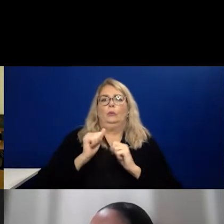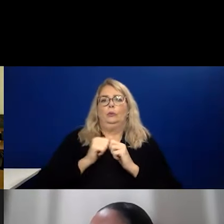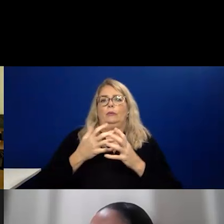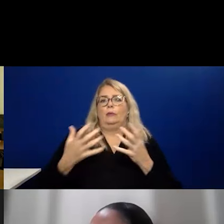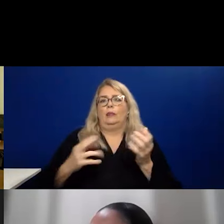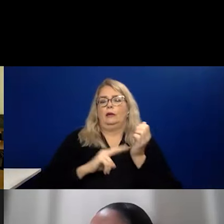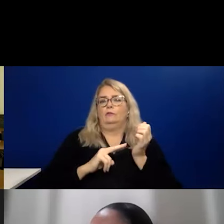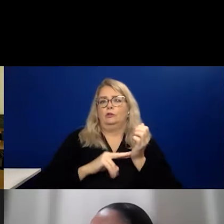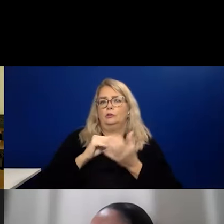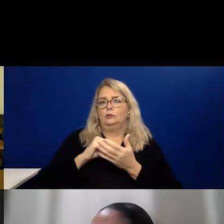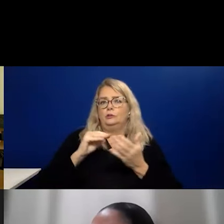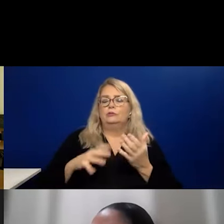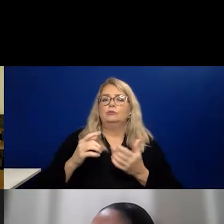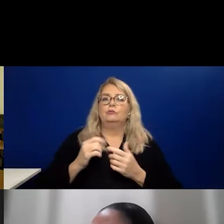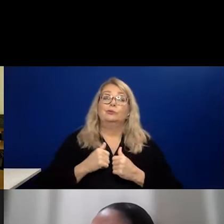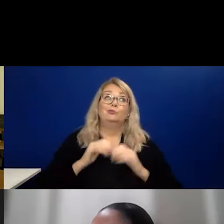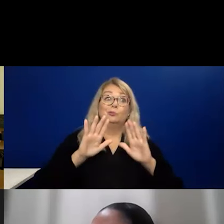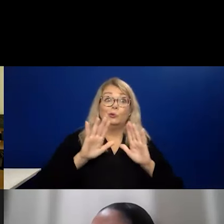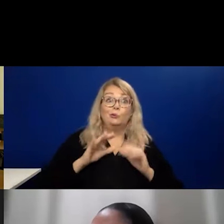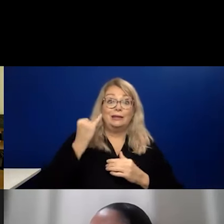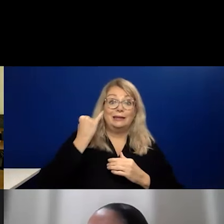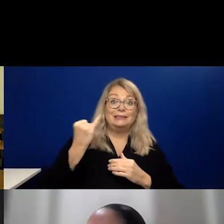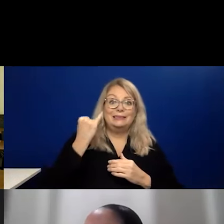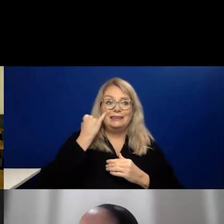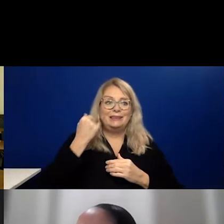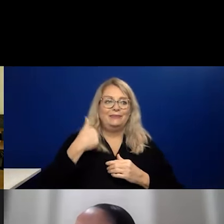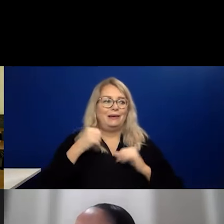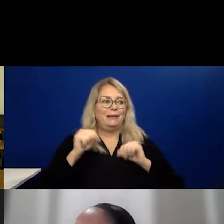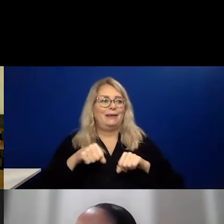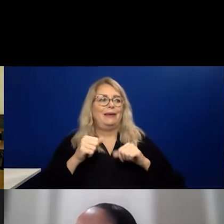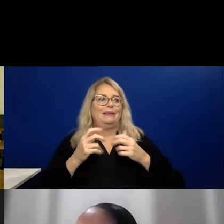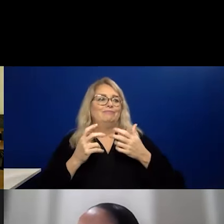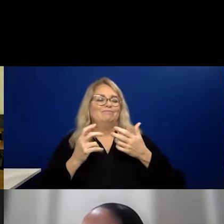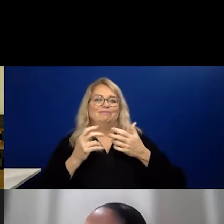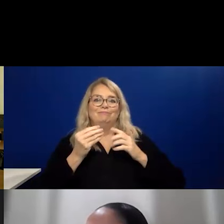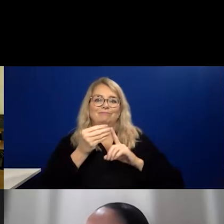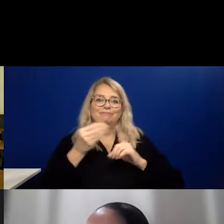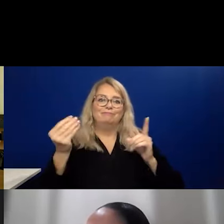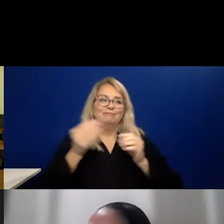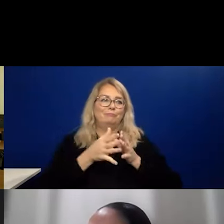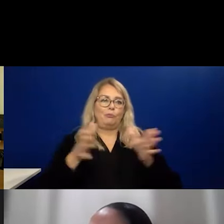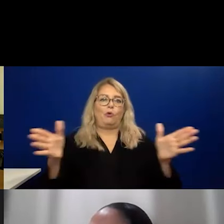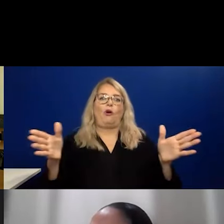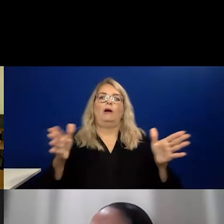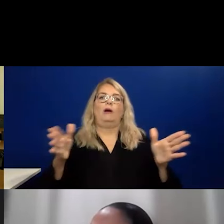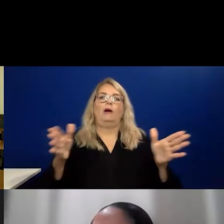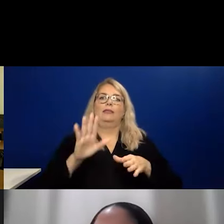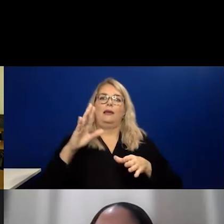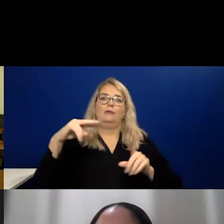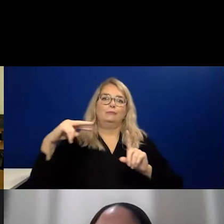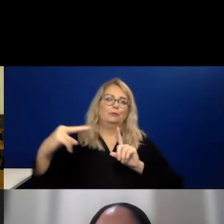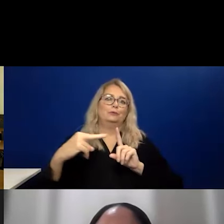broaden their perspective of the scope of nursing in general. And, you know, home